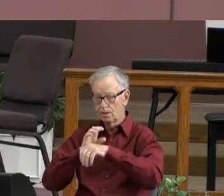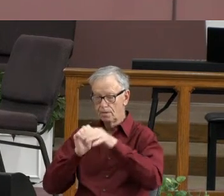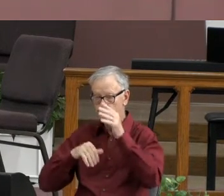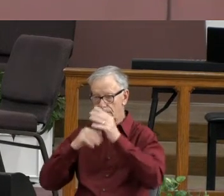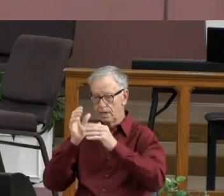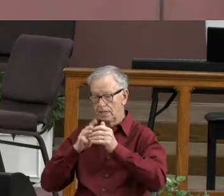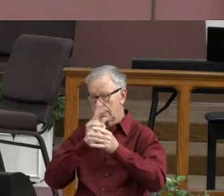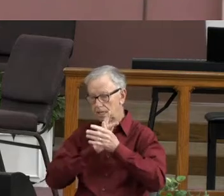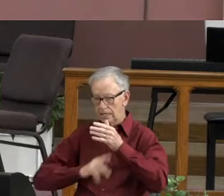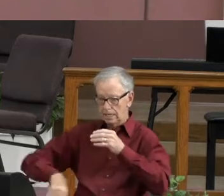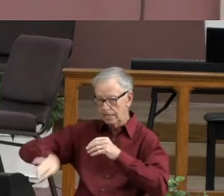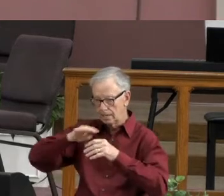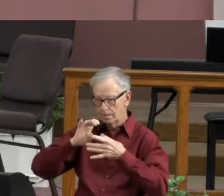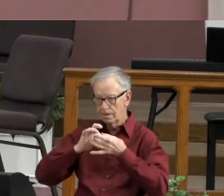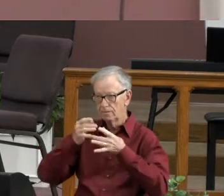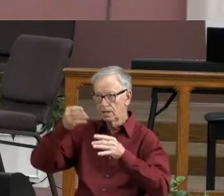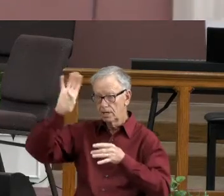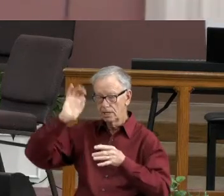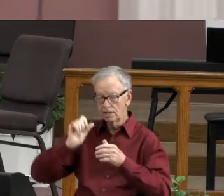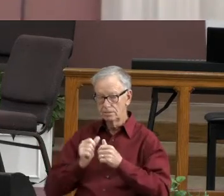the kingdom of God.